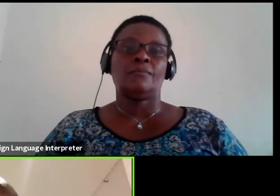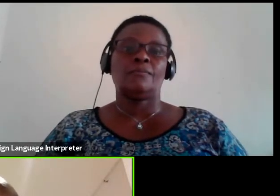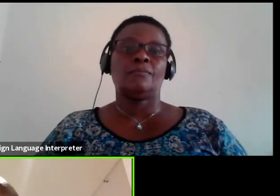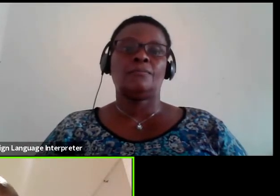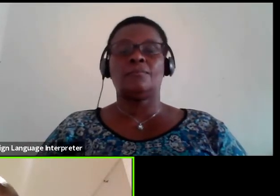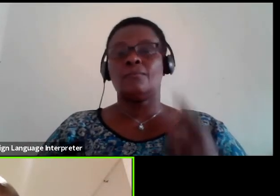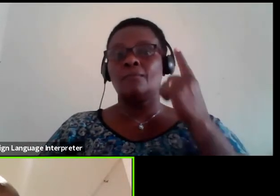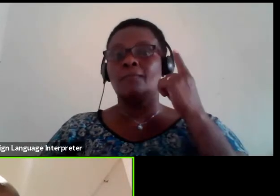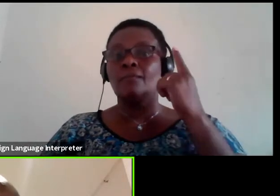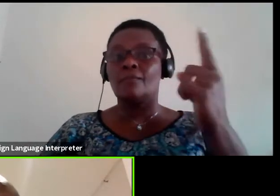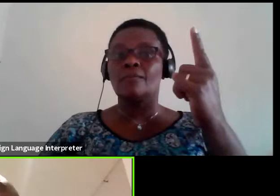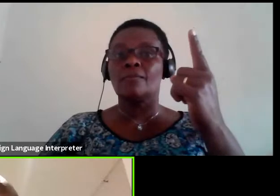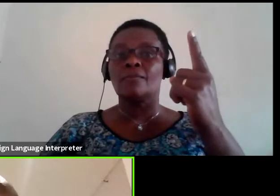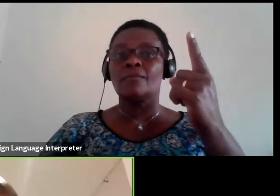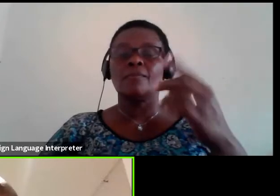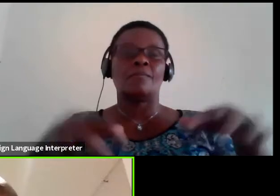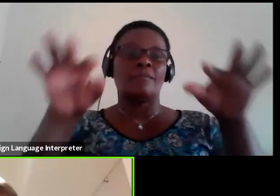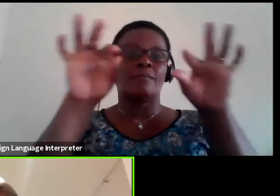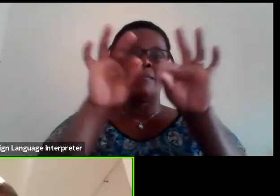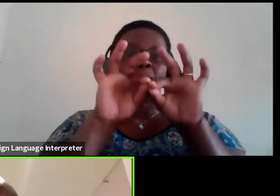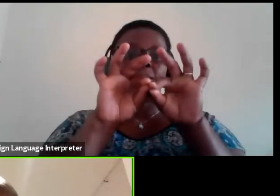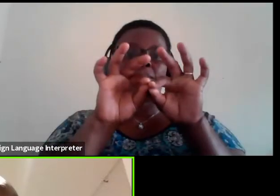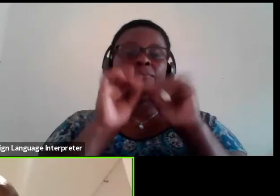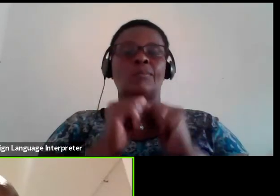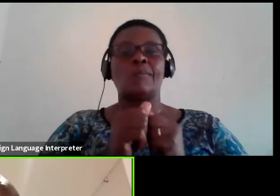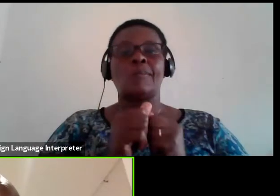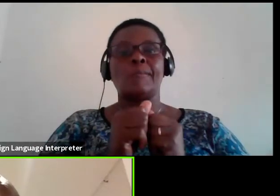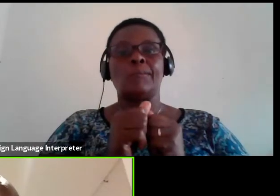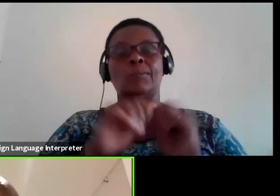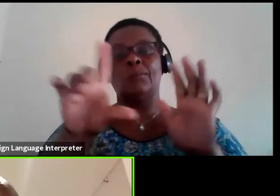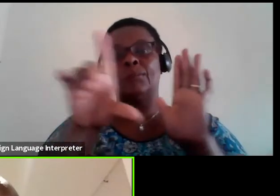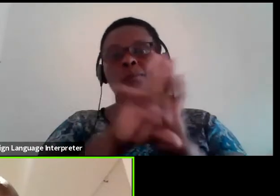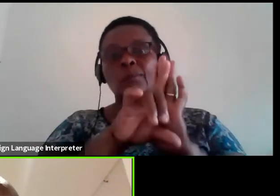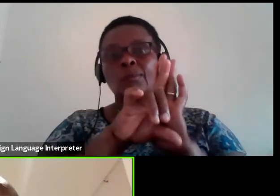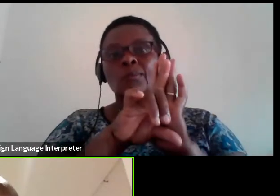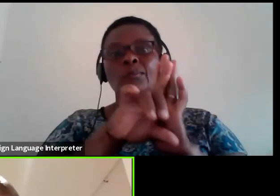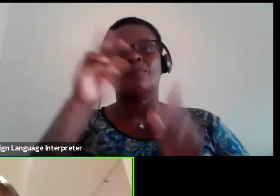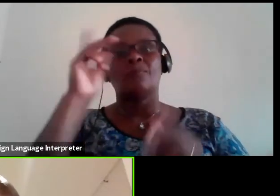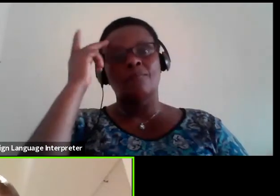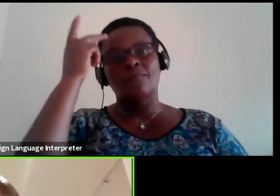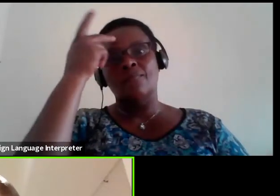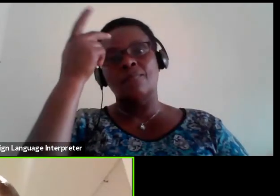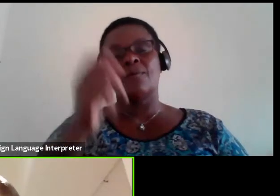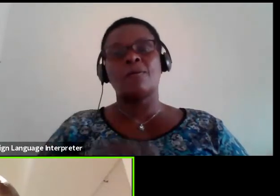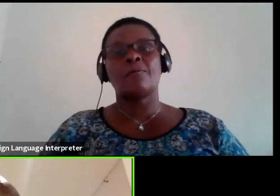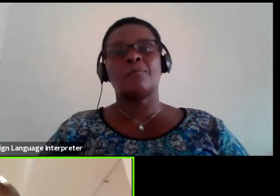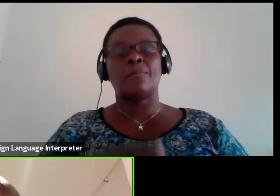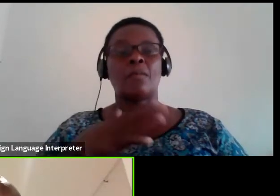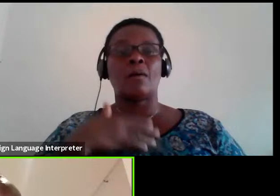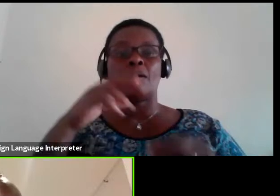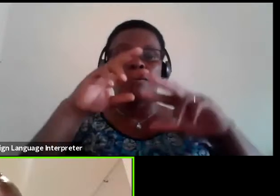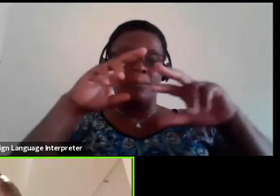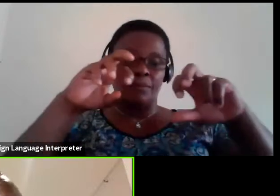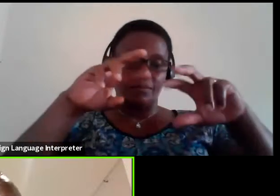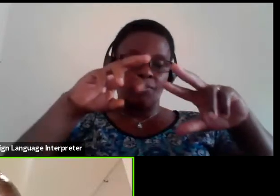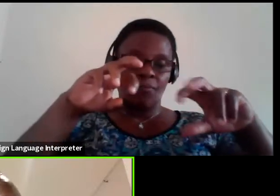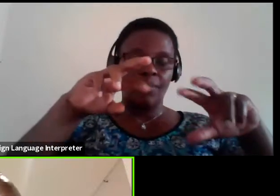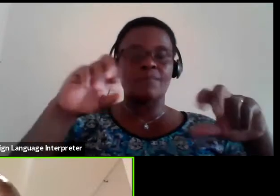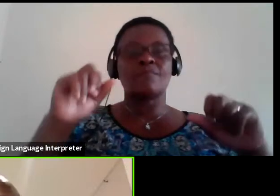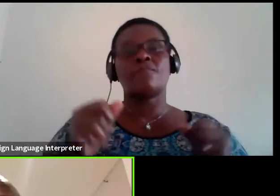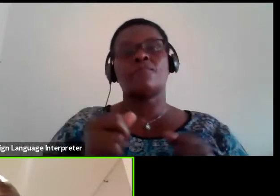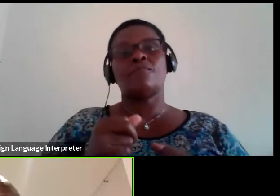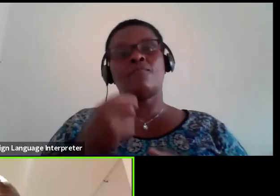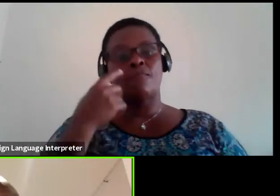critical enabler is laws and policies. Our study found that many countries have